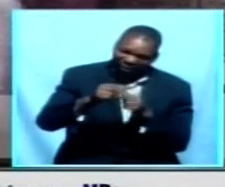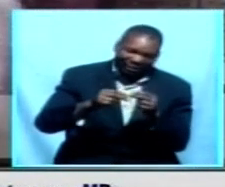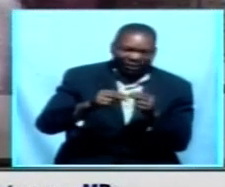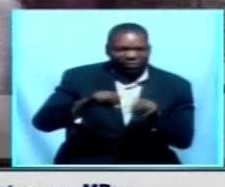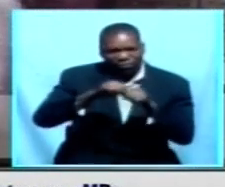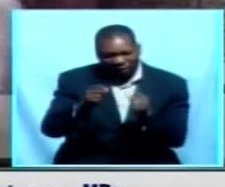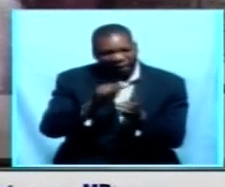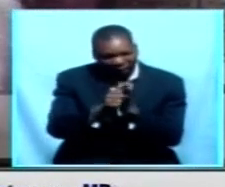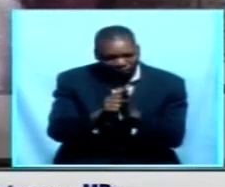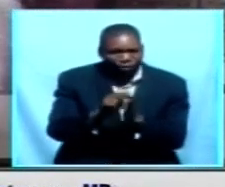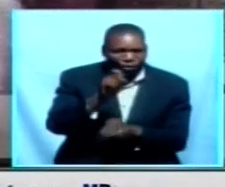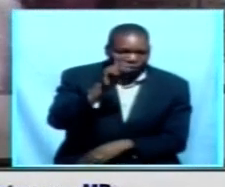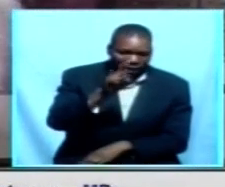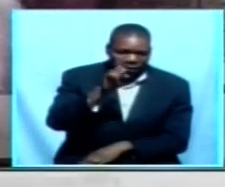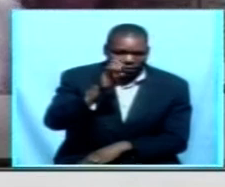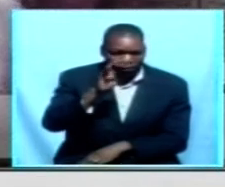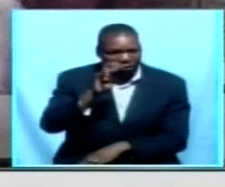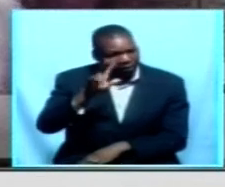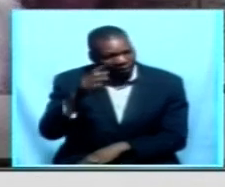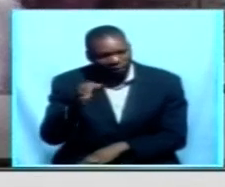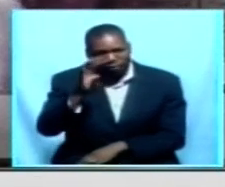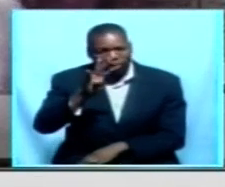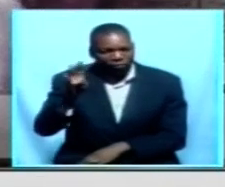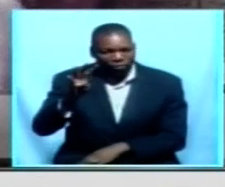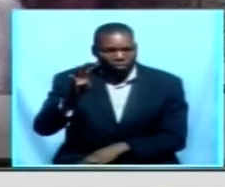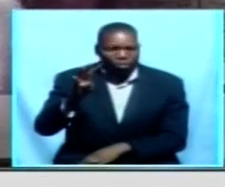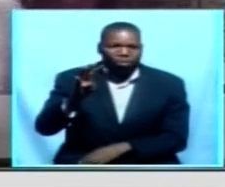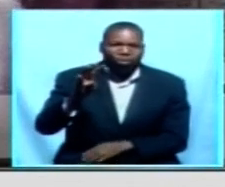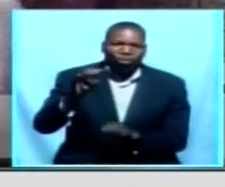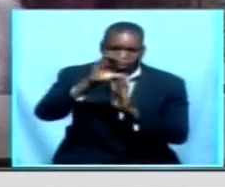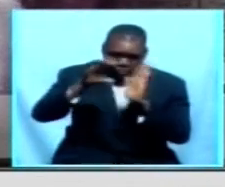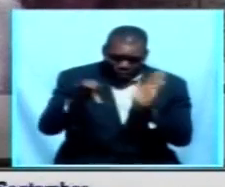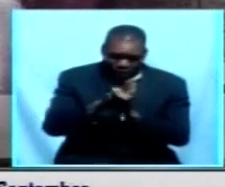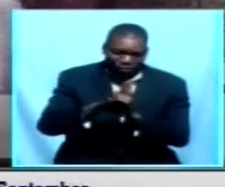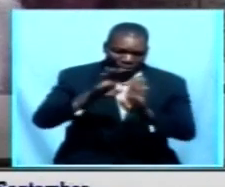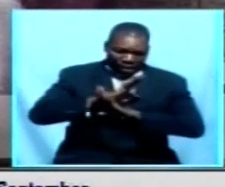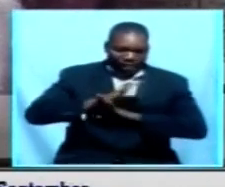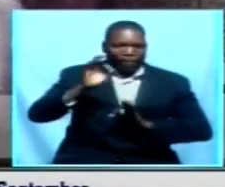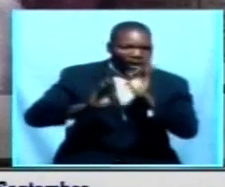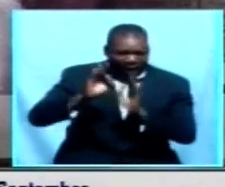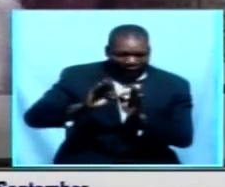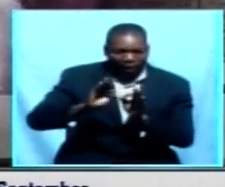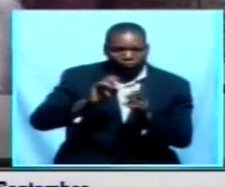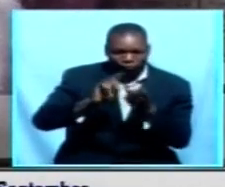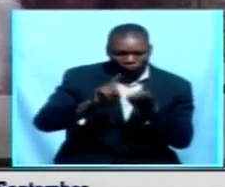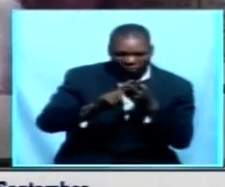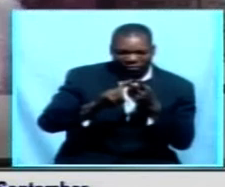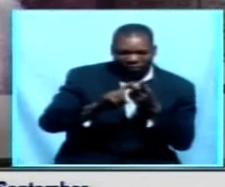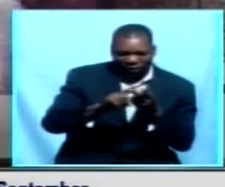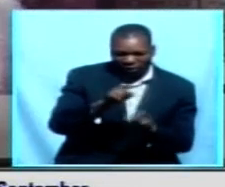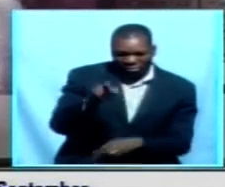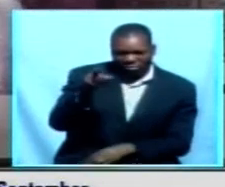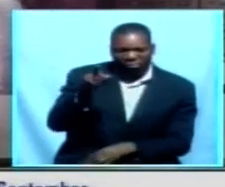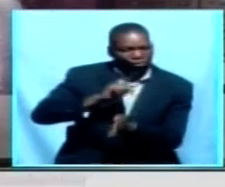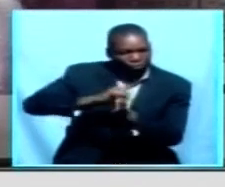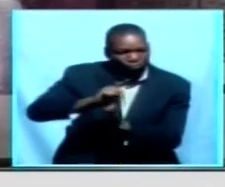143 and 144 of the amended Republican Constitution. Mr. Chabinga has also accused Justice Mulembe of